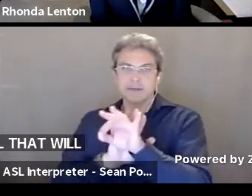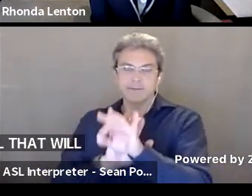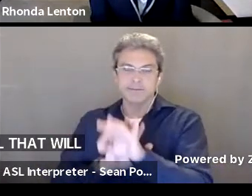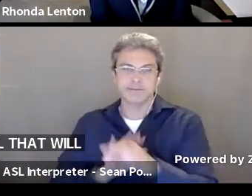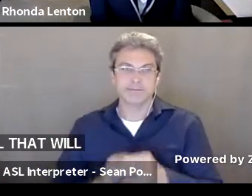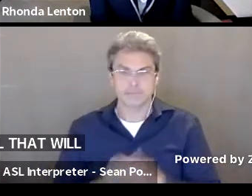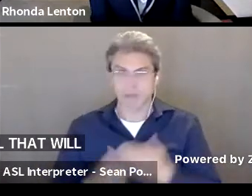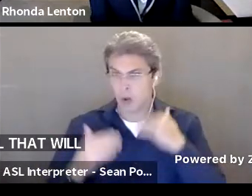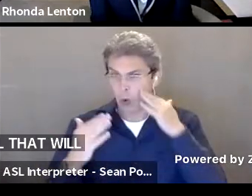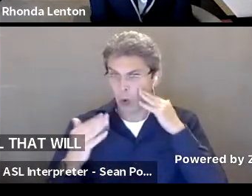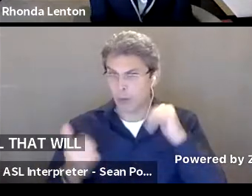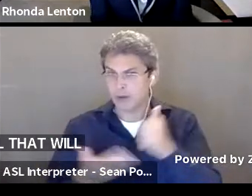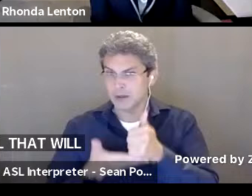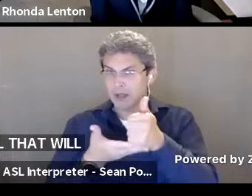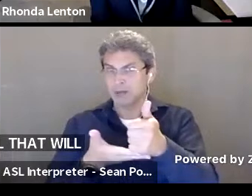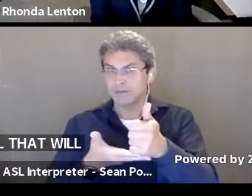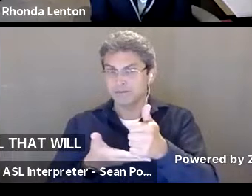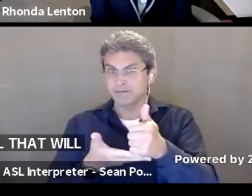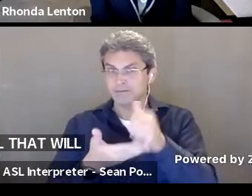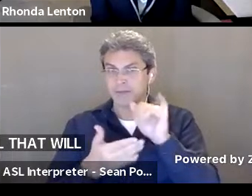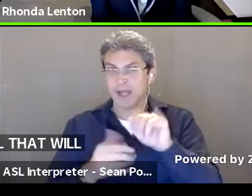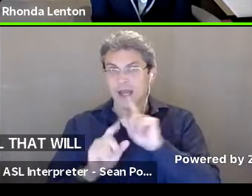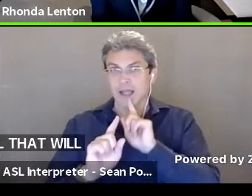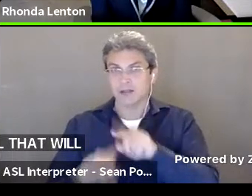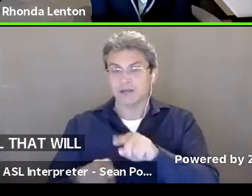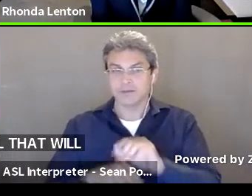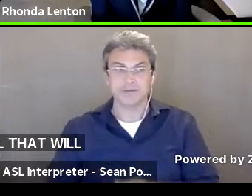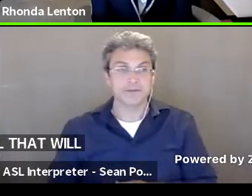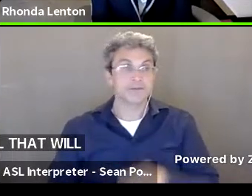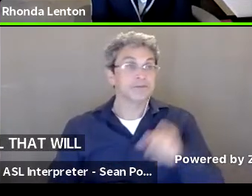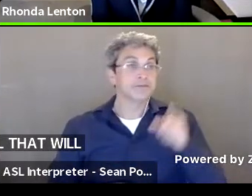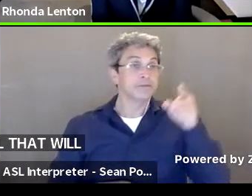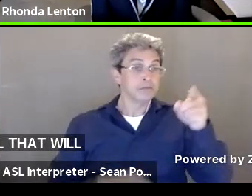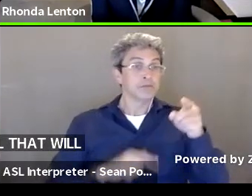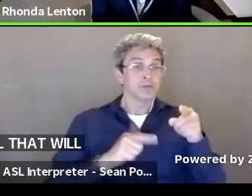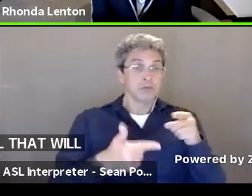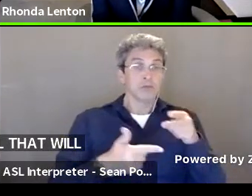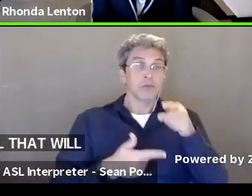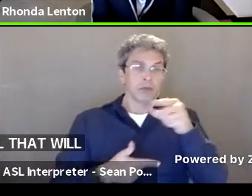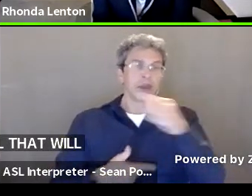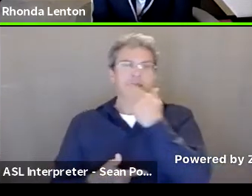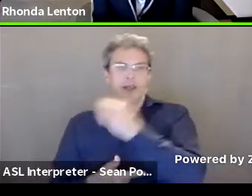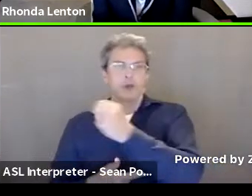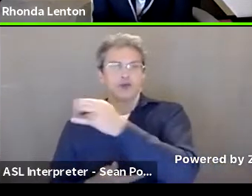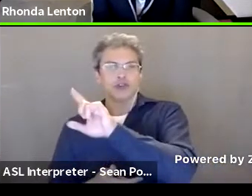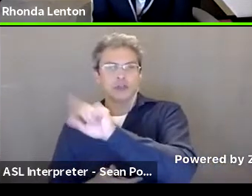I hope that helps answer the question. Go ahead. Thank you, Sheila. Go ahead, Lucy.